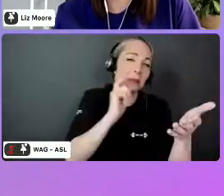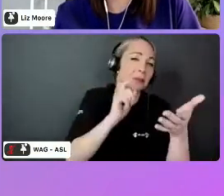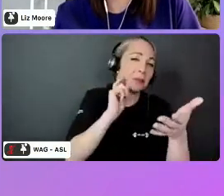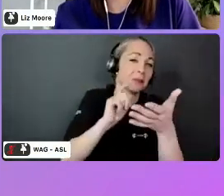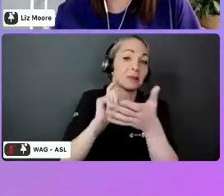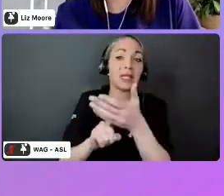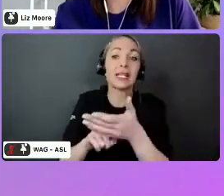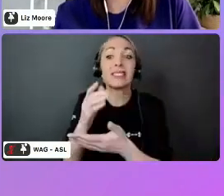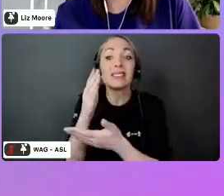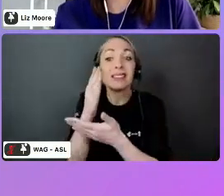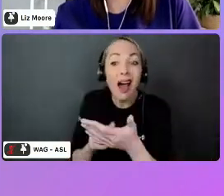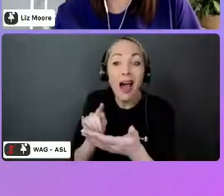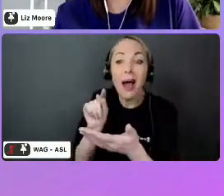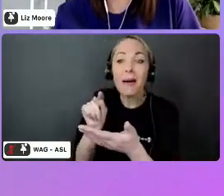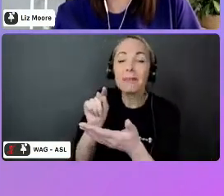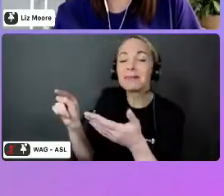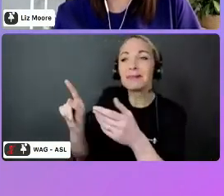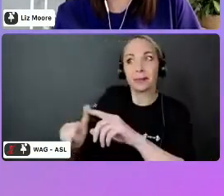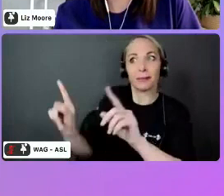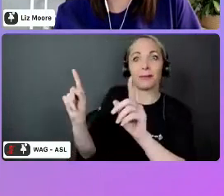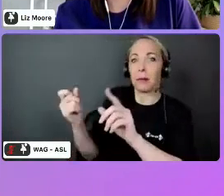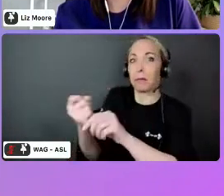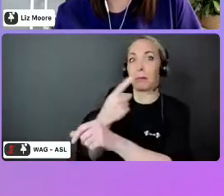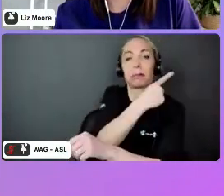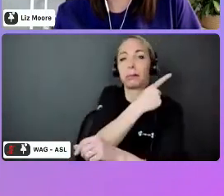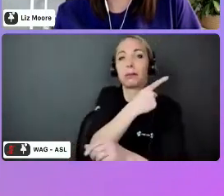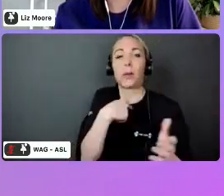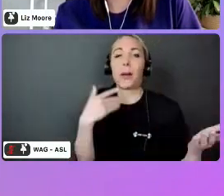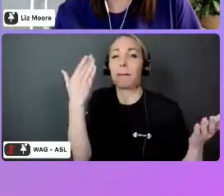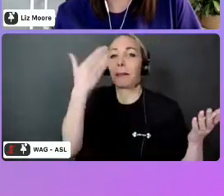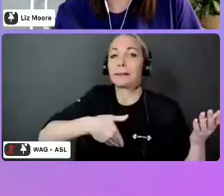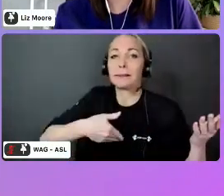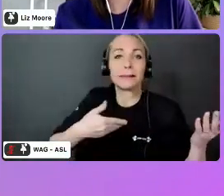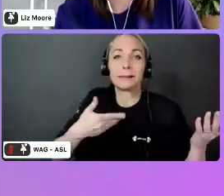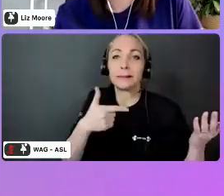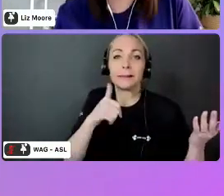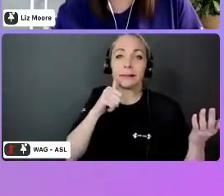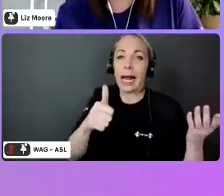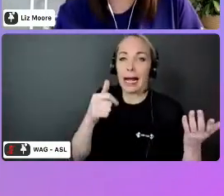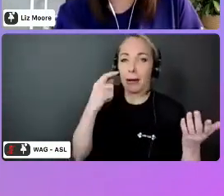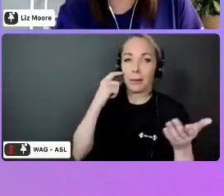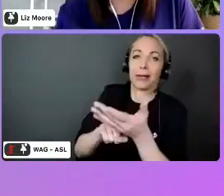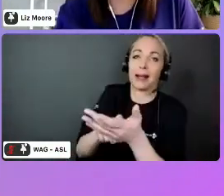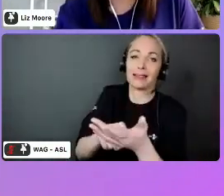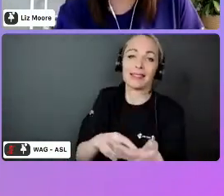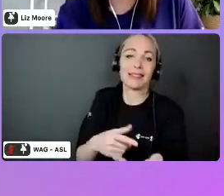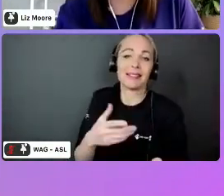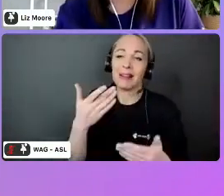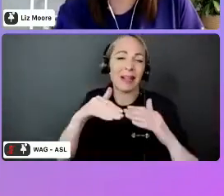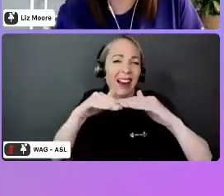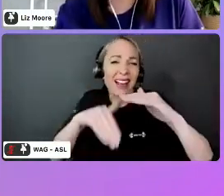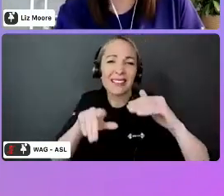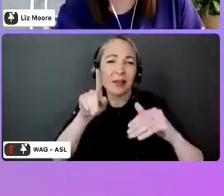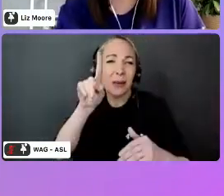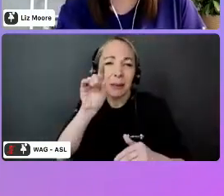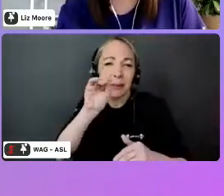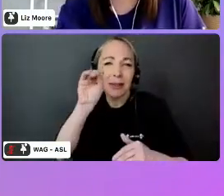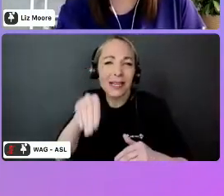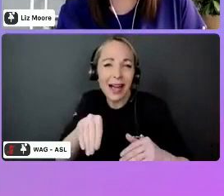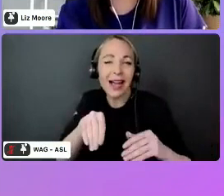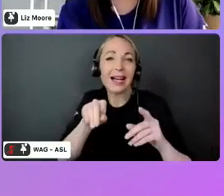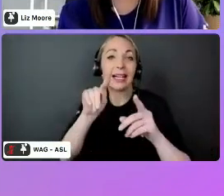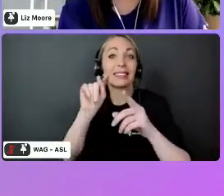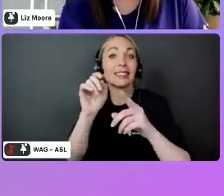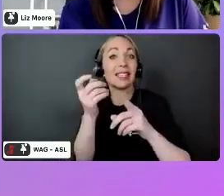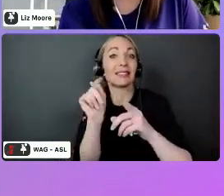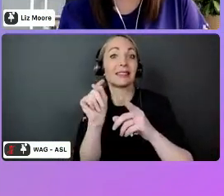most part, we are missing less than 1% of text buttons, for example. But the data